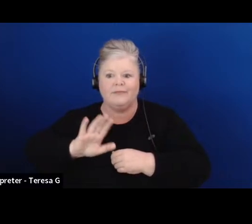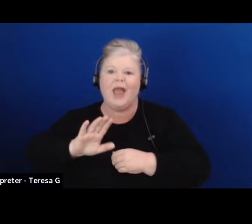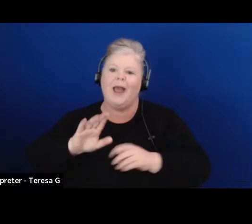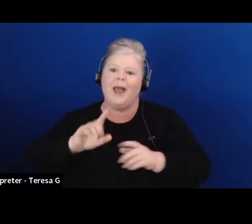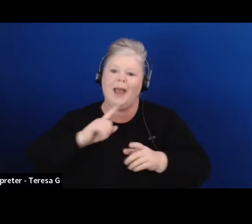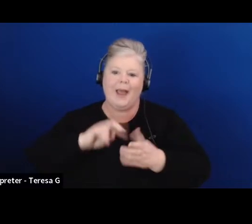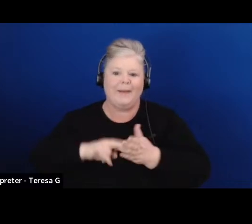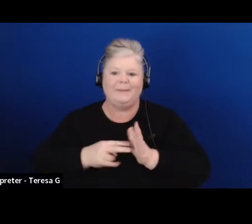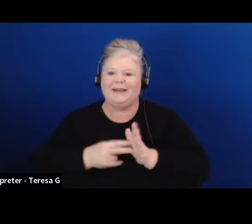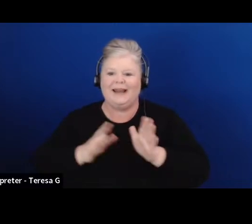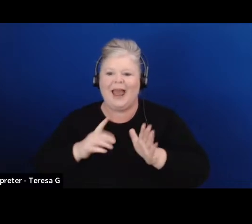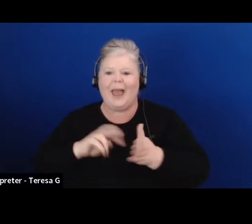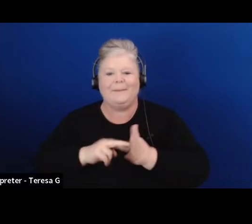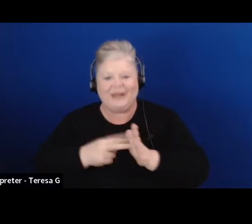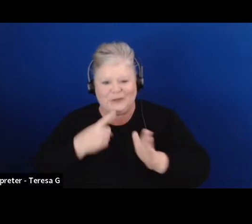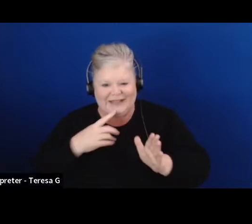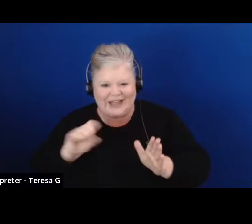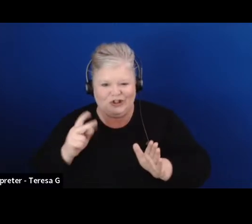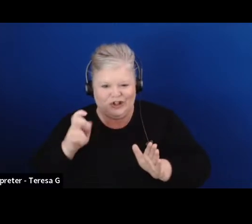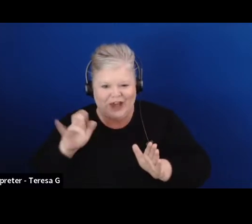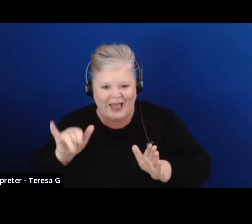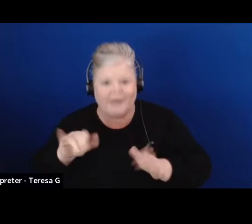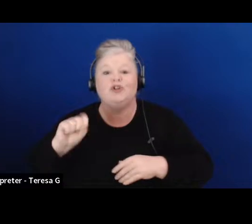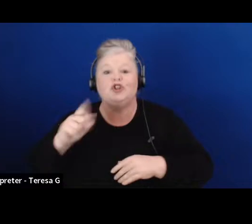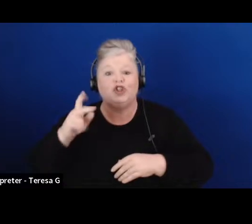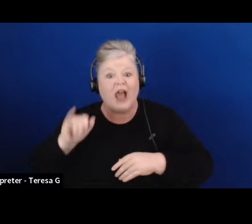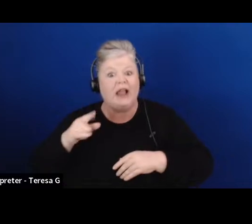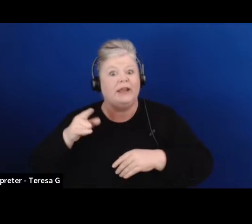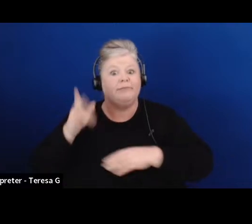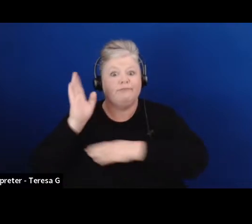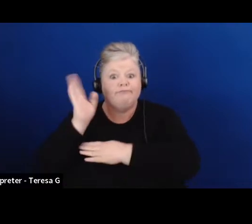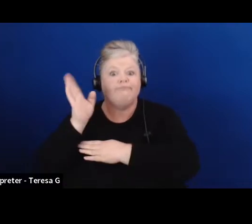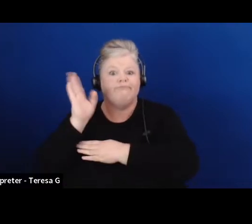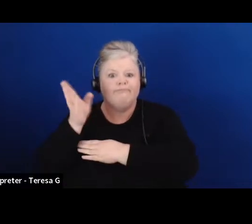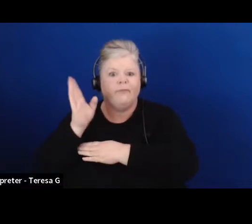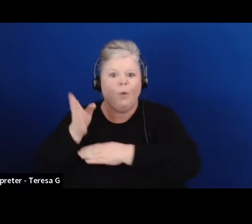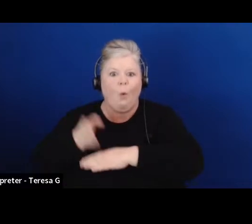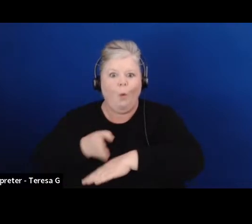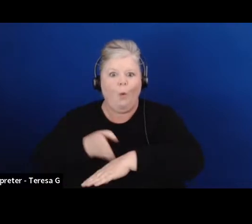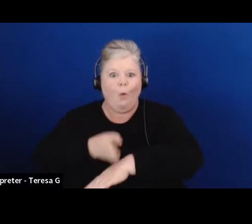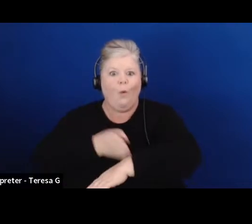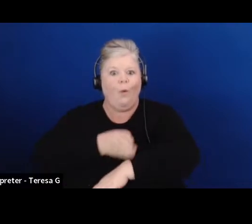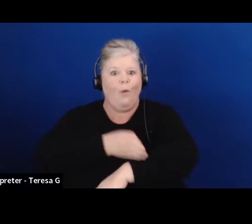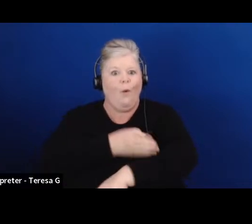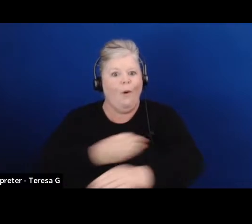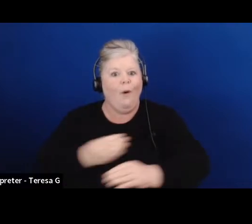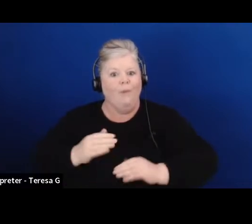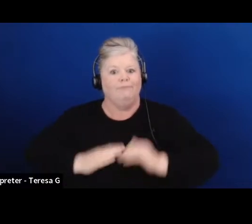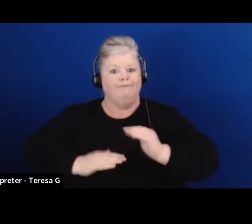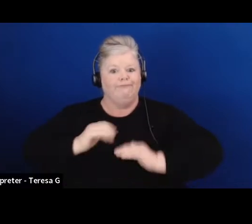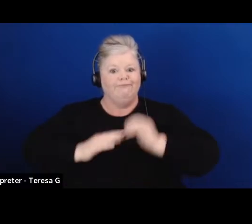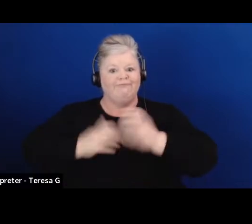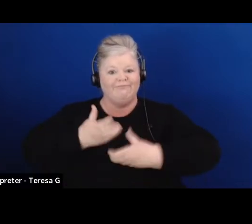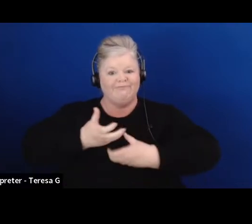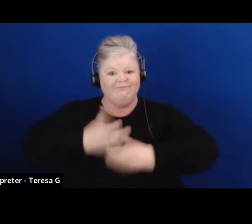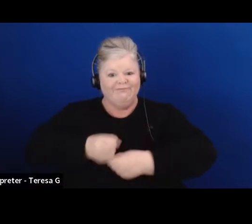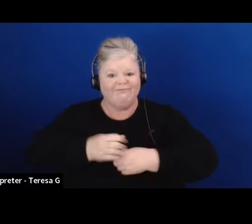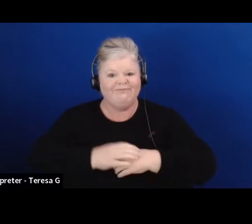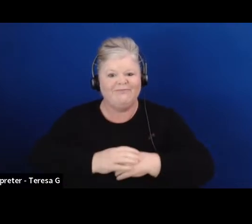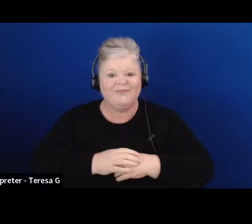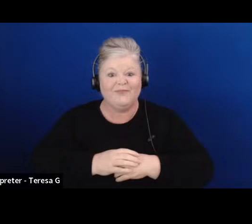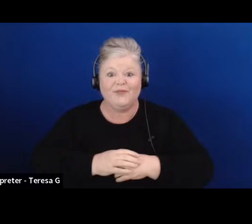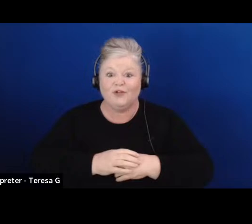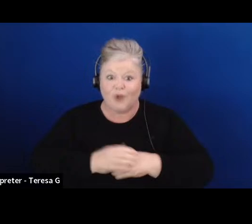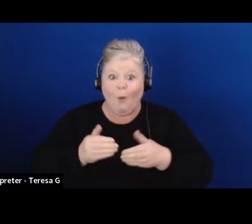Shelley, I meant to say Shelley. And with each one she improved and gained more confidence. She competed in an area